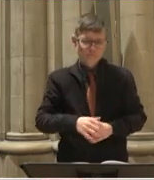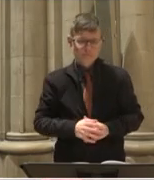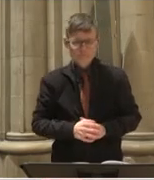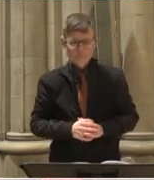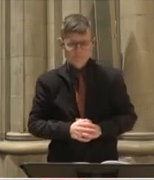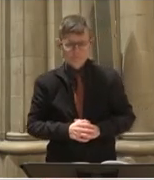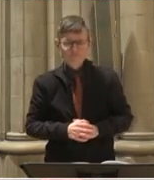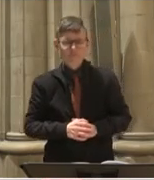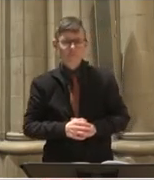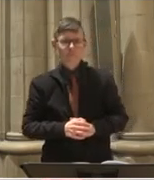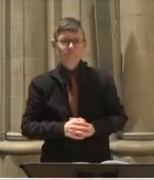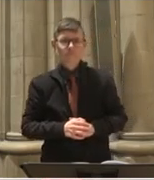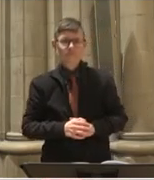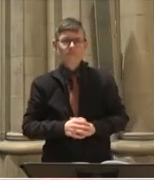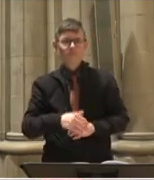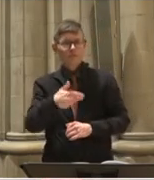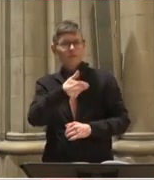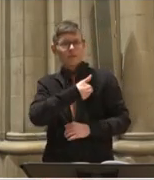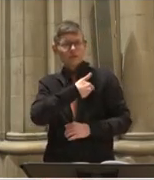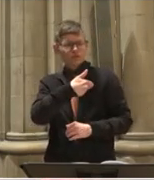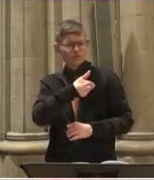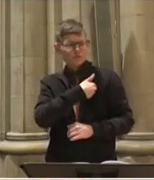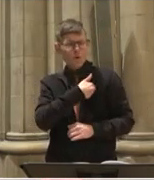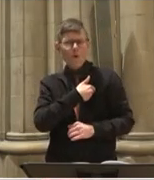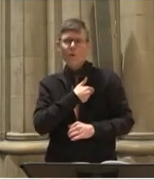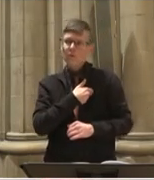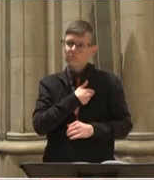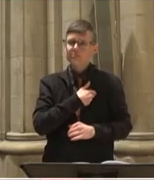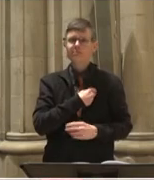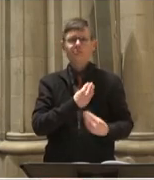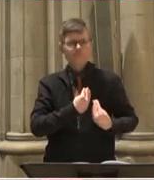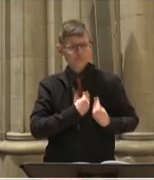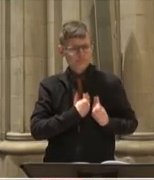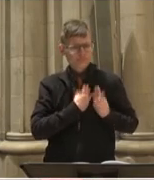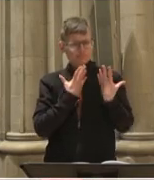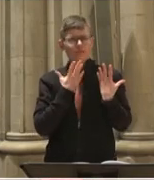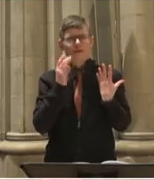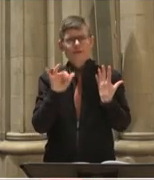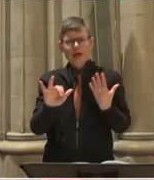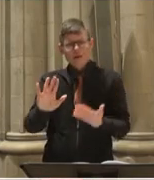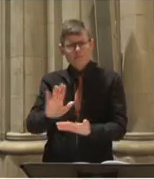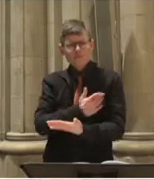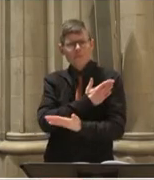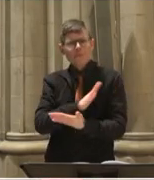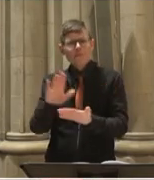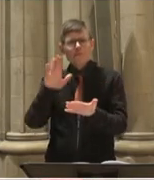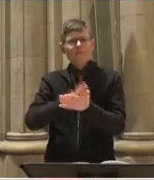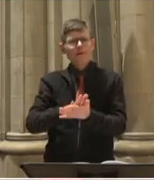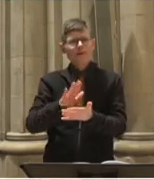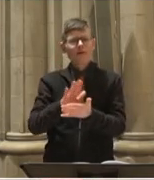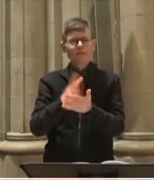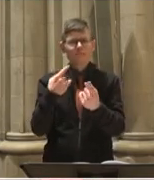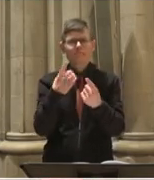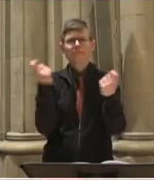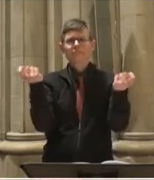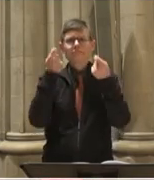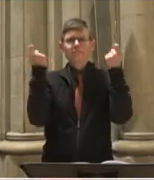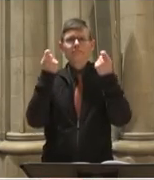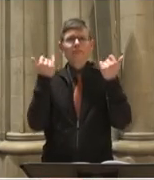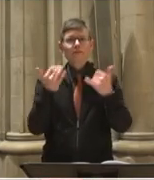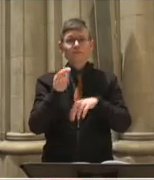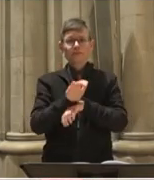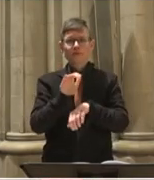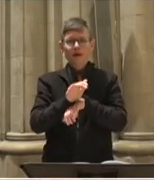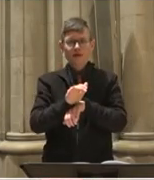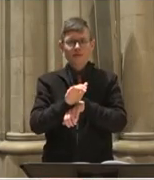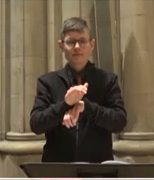yes, the soul-stirring beats of gospel music that we celebrate this evening is nothing